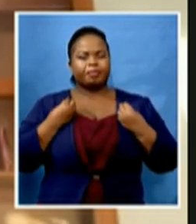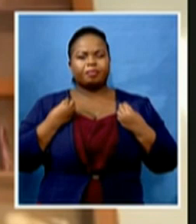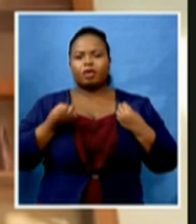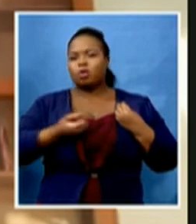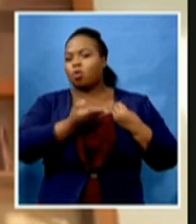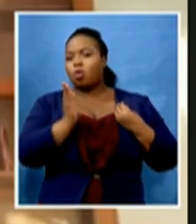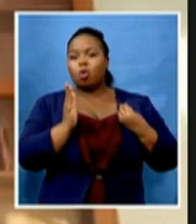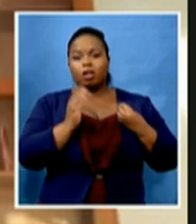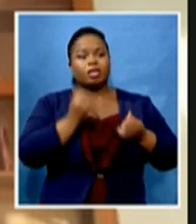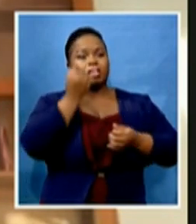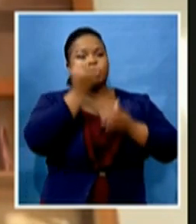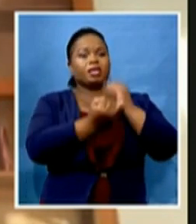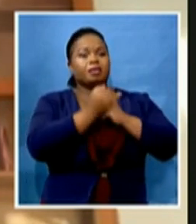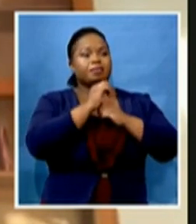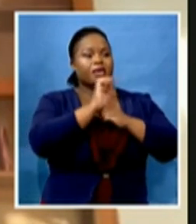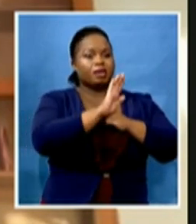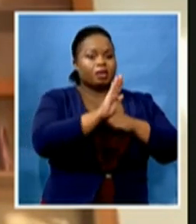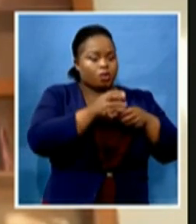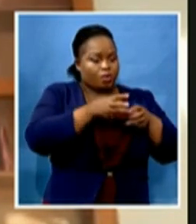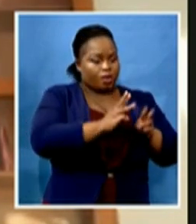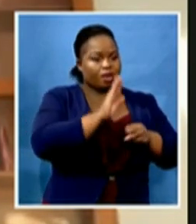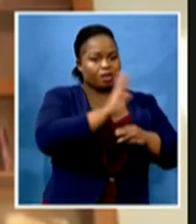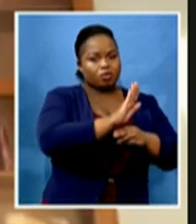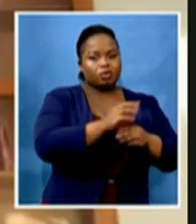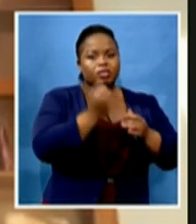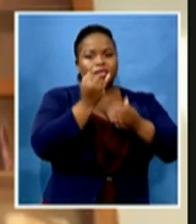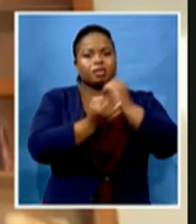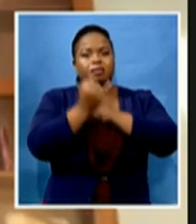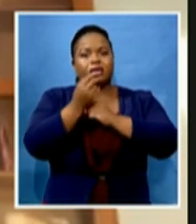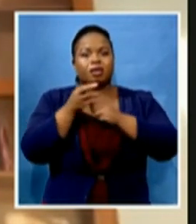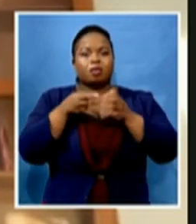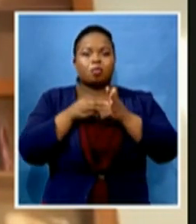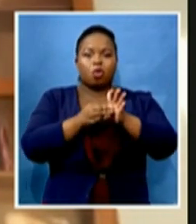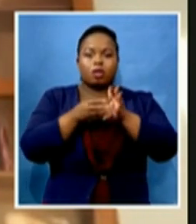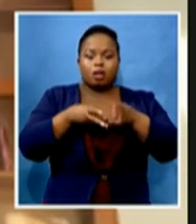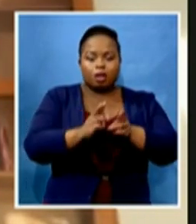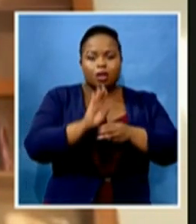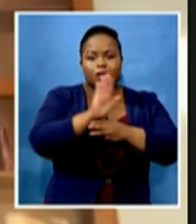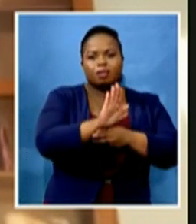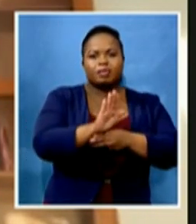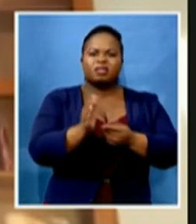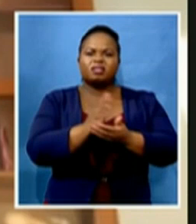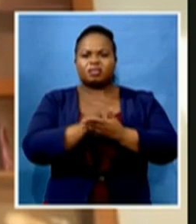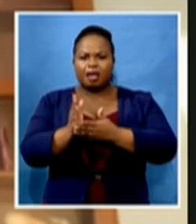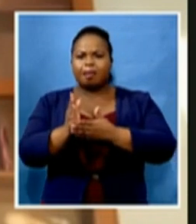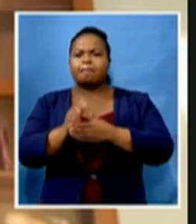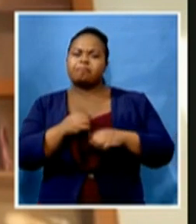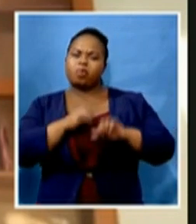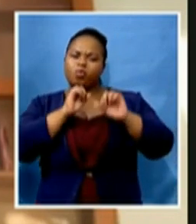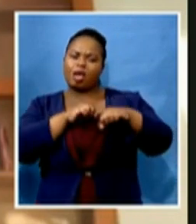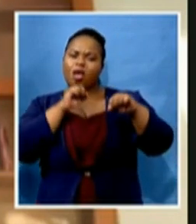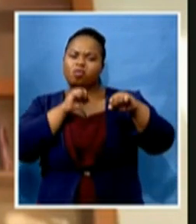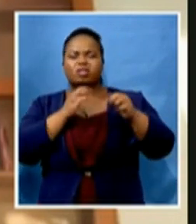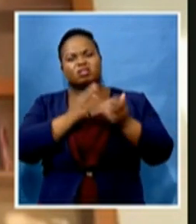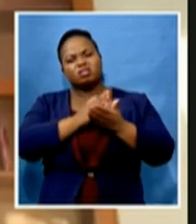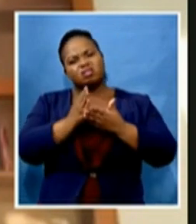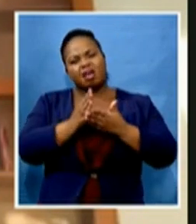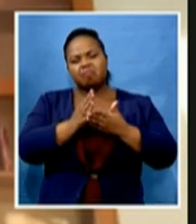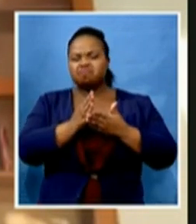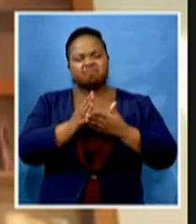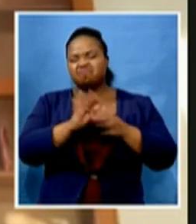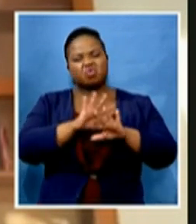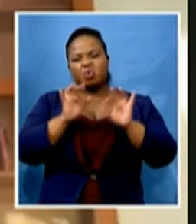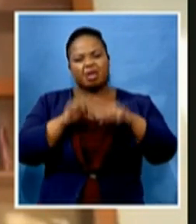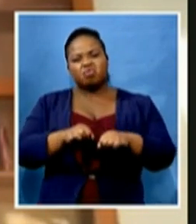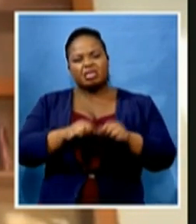models, some of them we've engaged with them. We agree with them at certain levels. We disagree with them at certain levels. All of them,